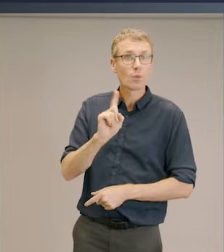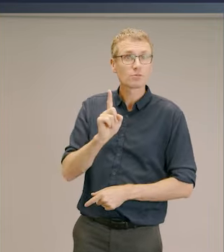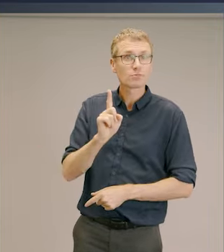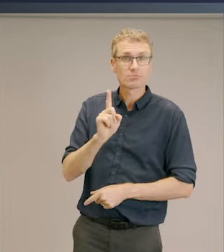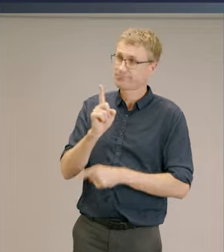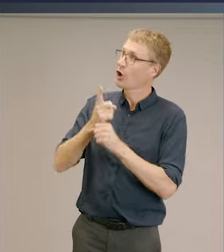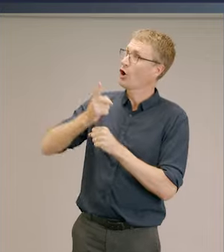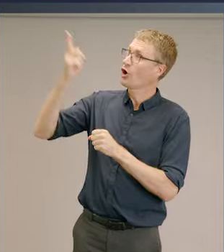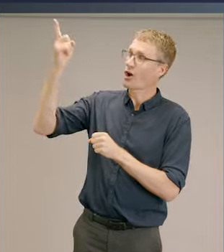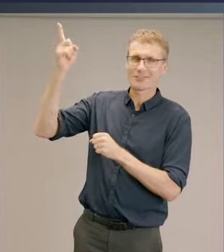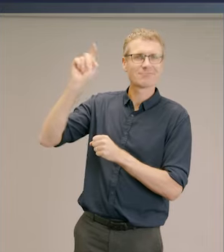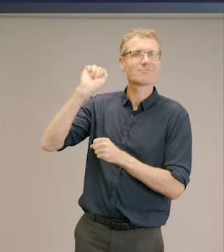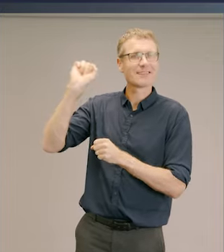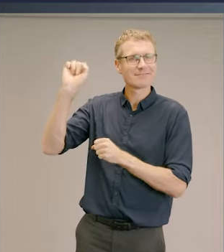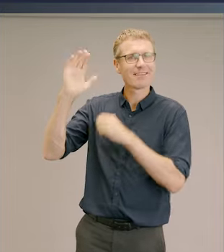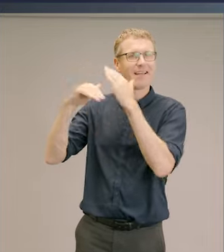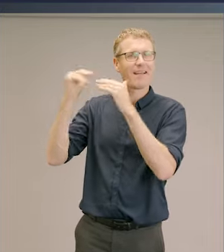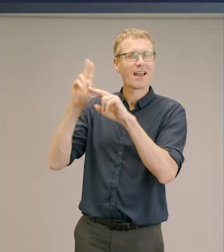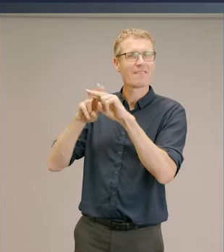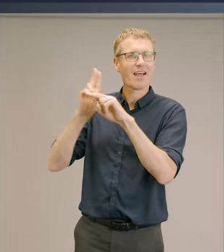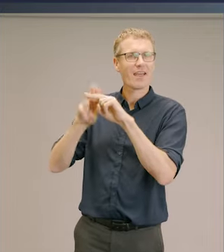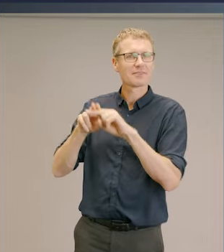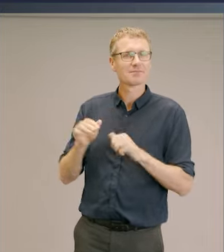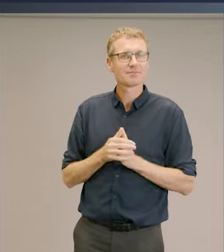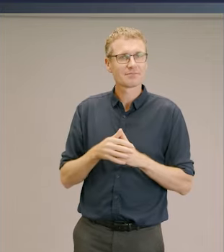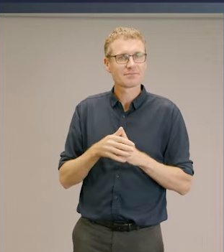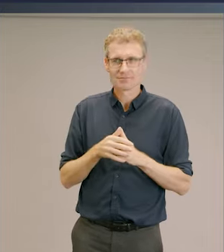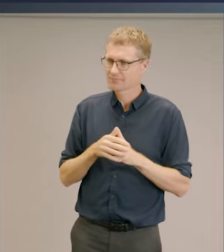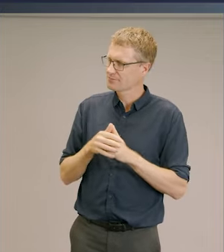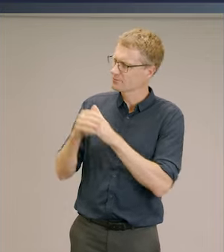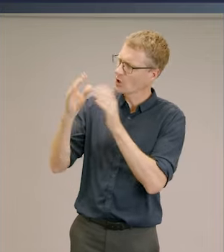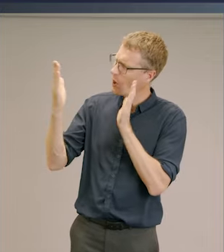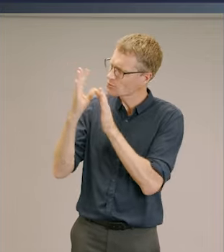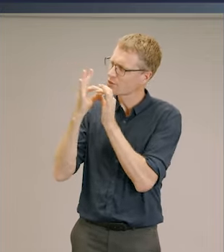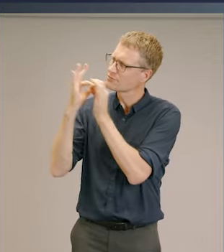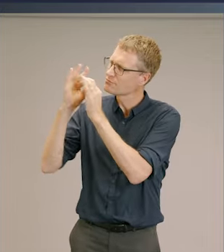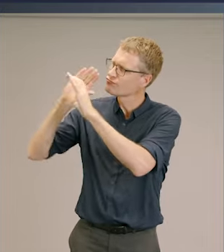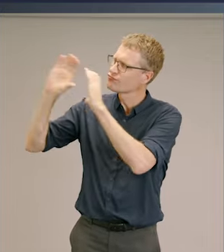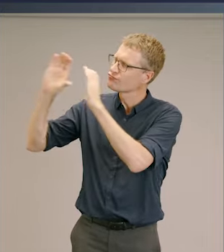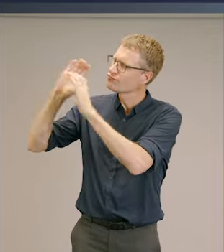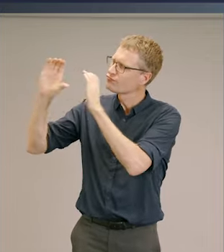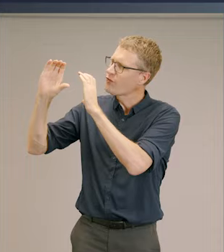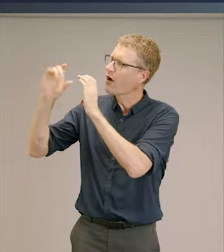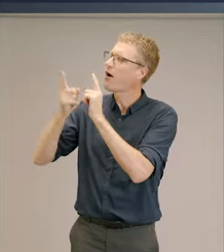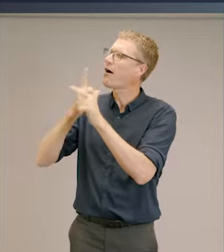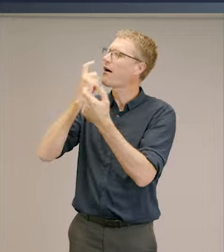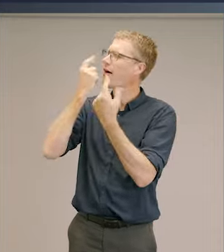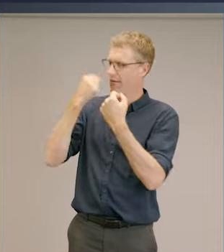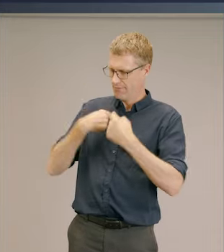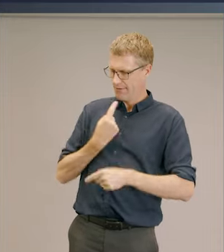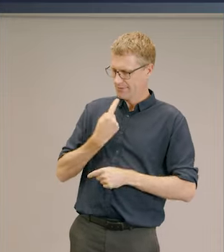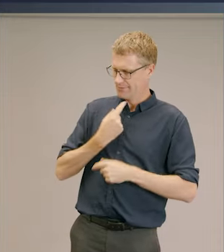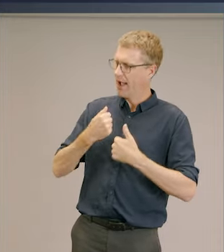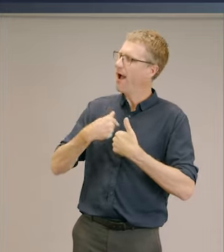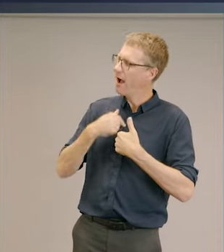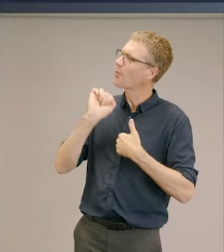Father. And he found out who he was in God through intimacy. And as he discovered his identity